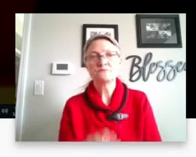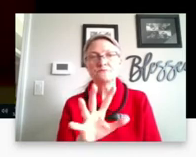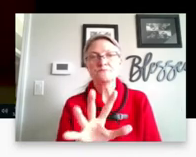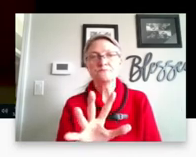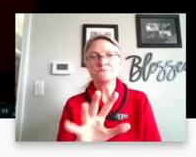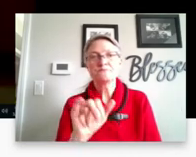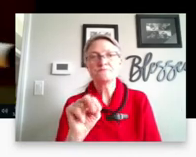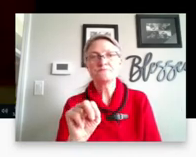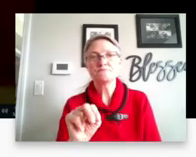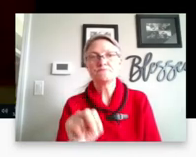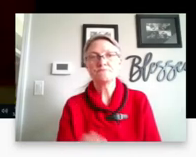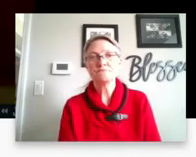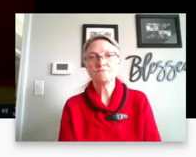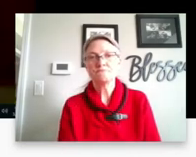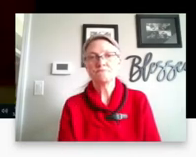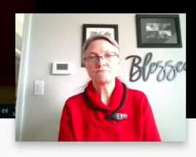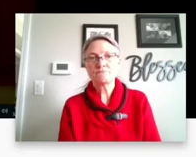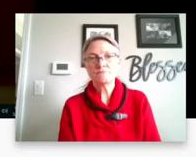5,